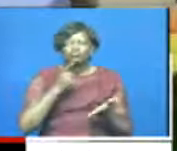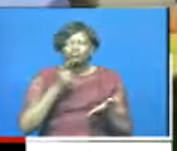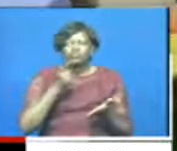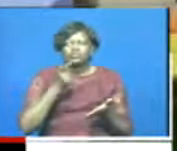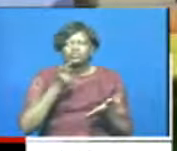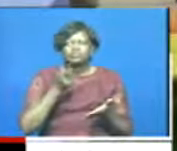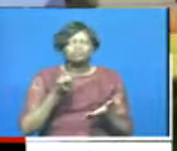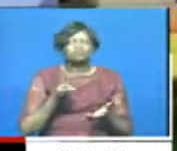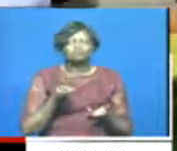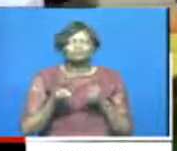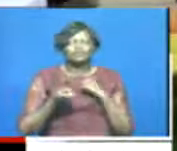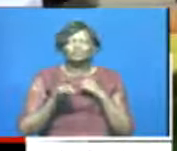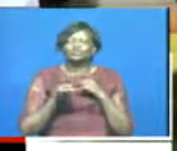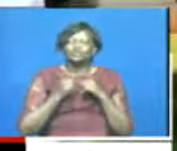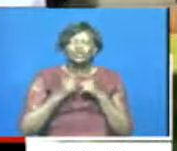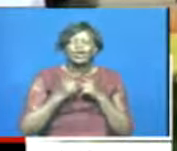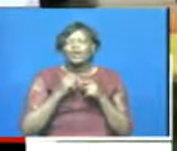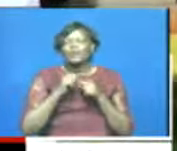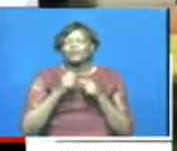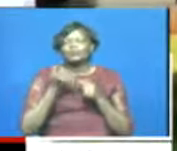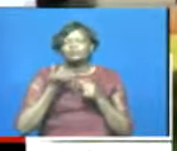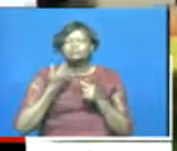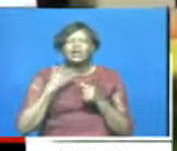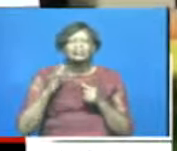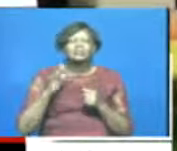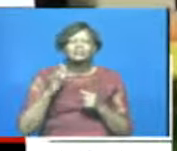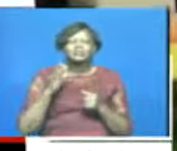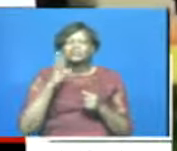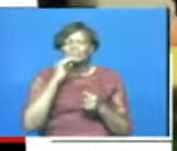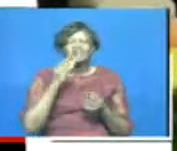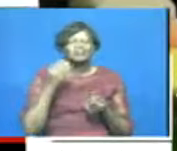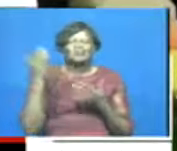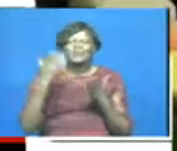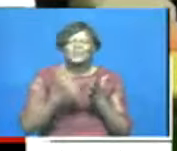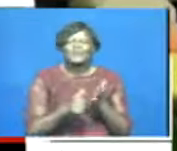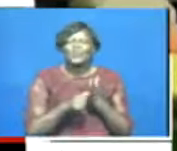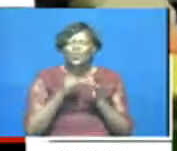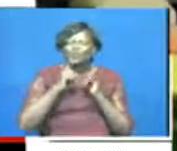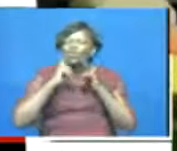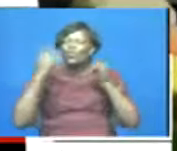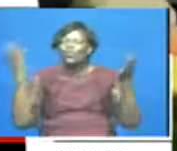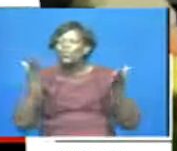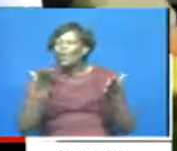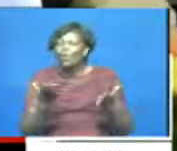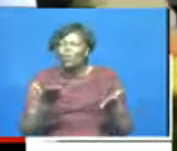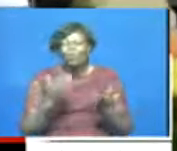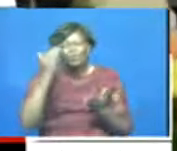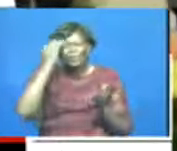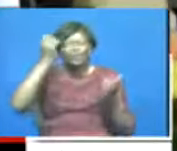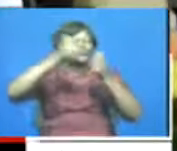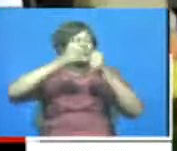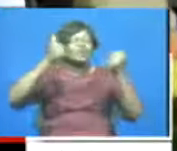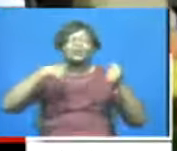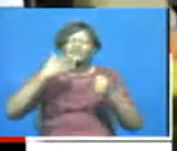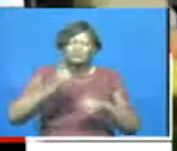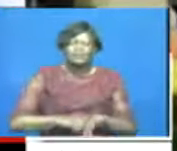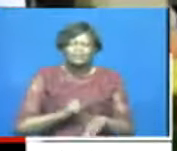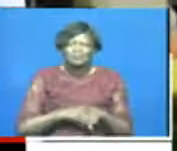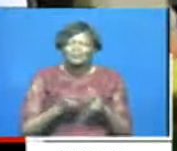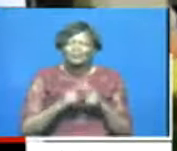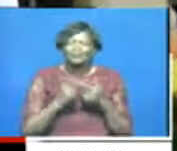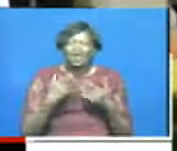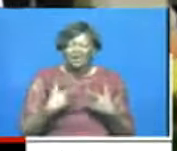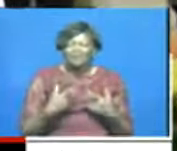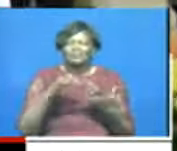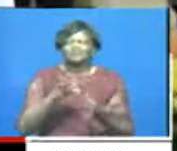speech, mambo ambayo inaleta vurugu, nani anazungumza wapi. Hii kitu itajulikana na kila siku. We have a